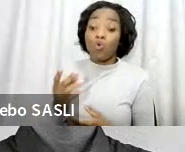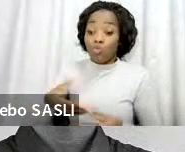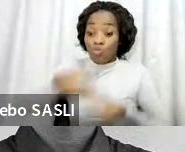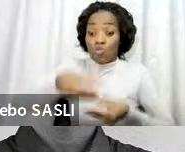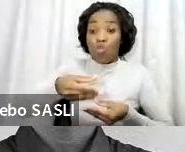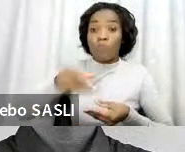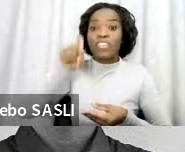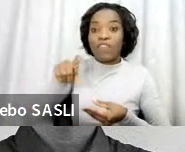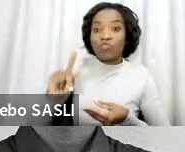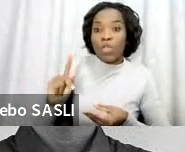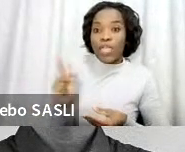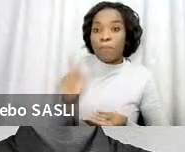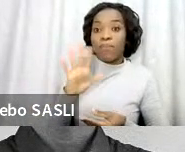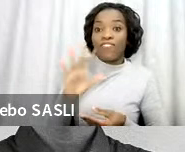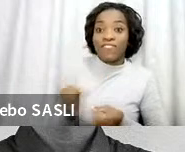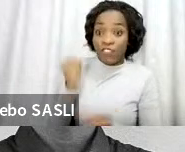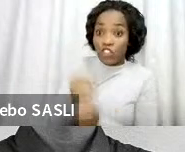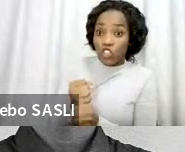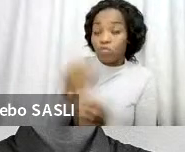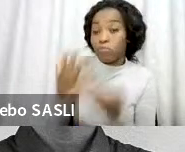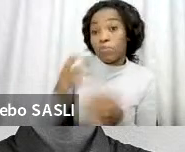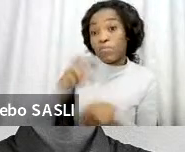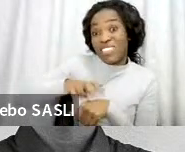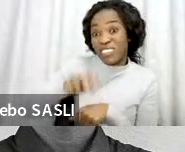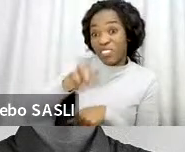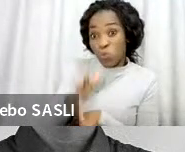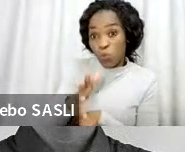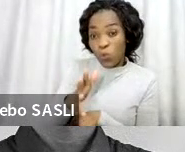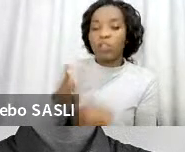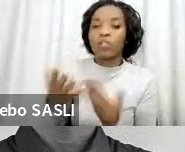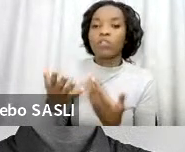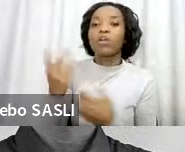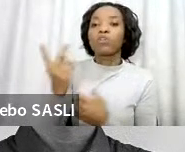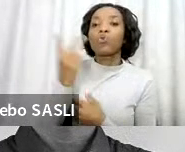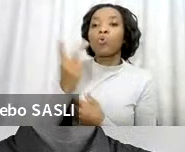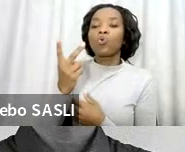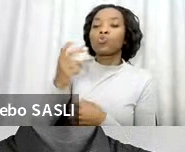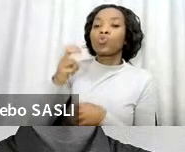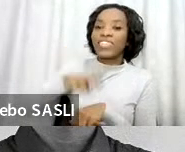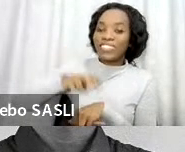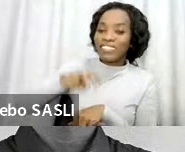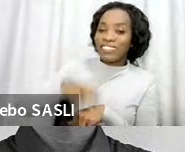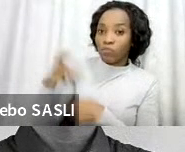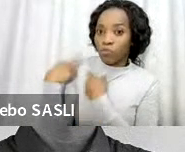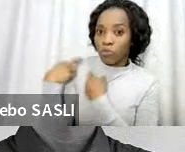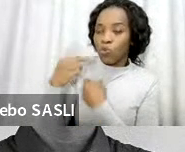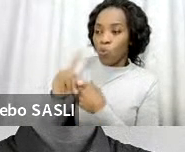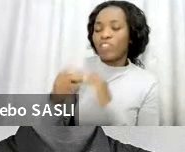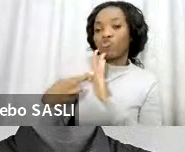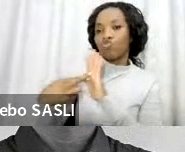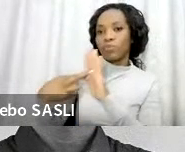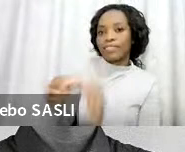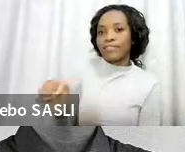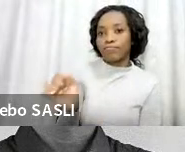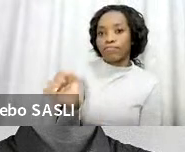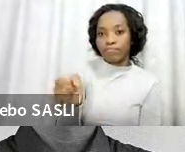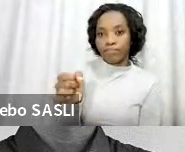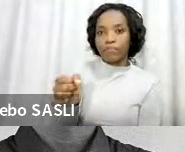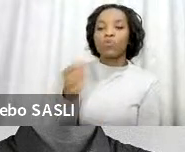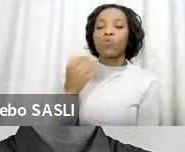5 years if it can be required. And you also have an obligation of a representation by